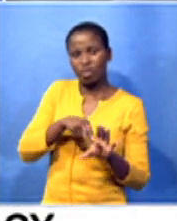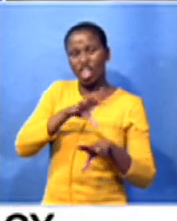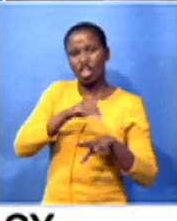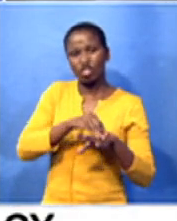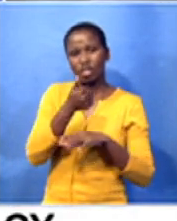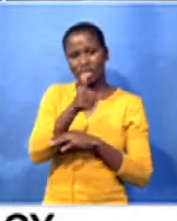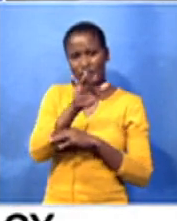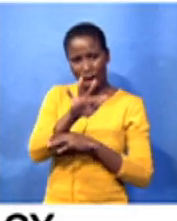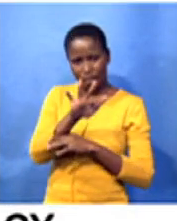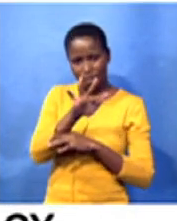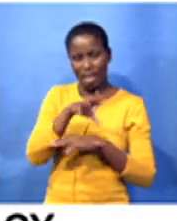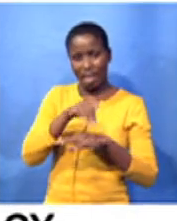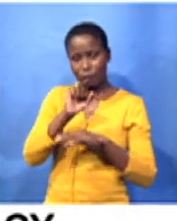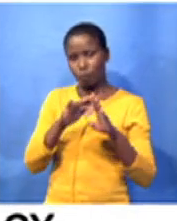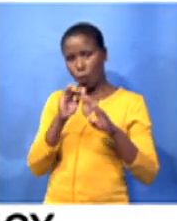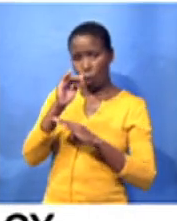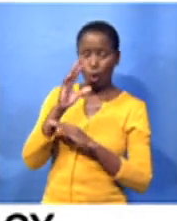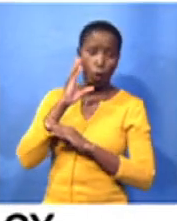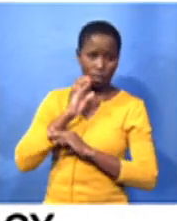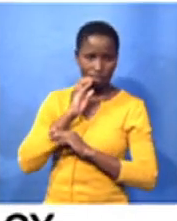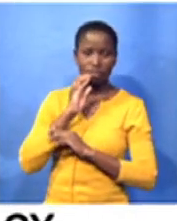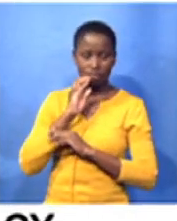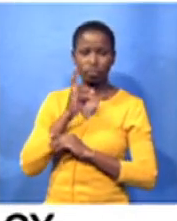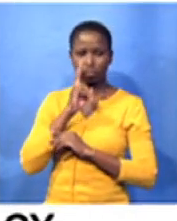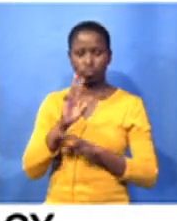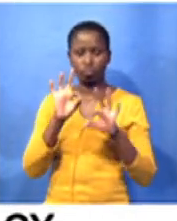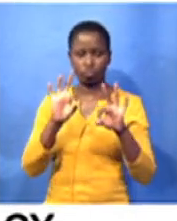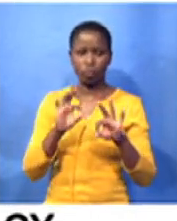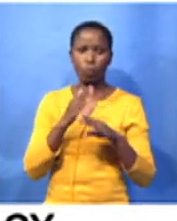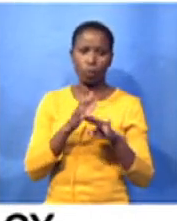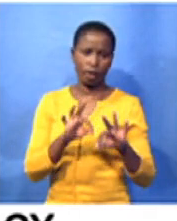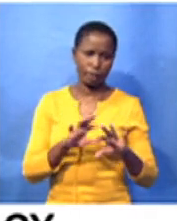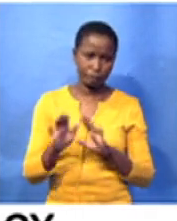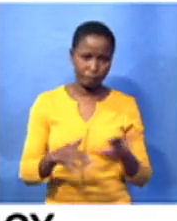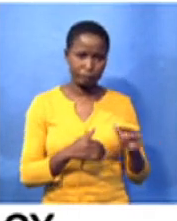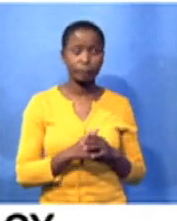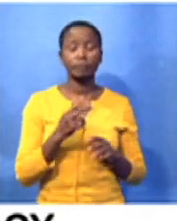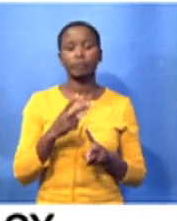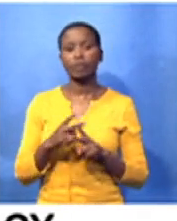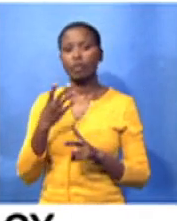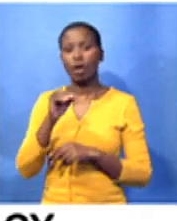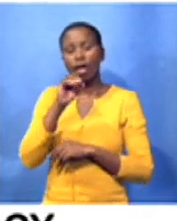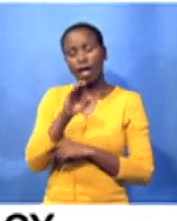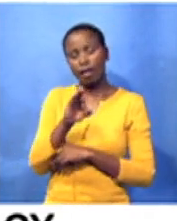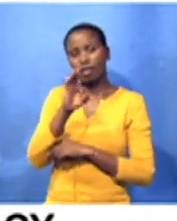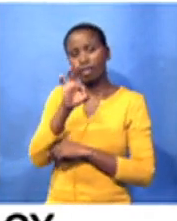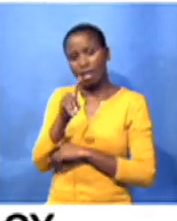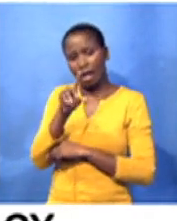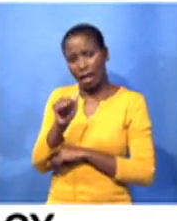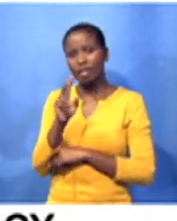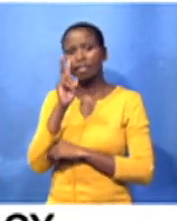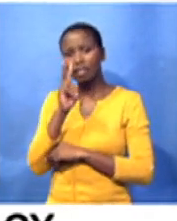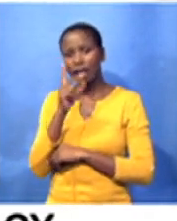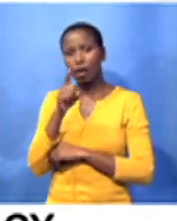of age or older. But with the latest developments, its path towards FDA emergency use authorization